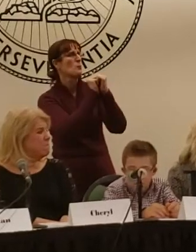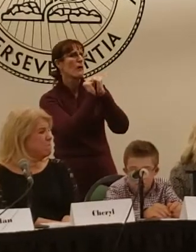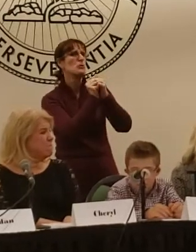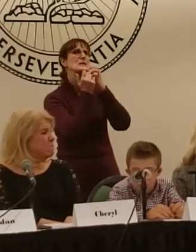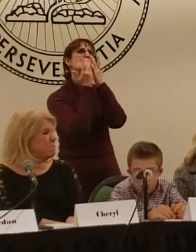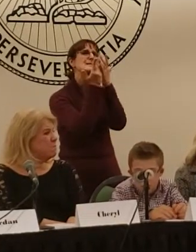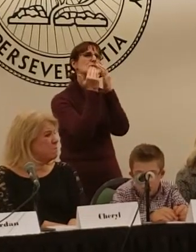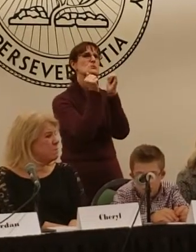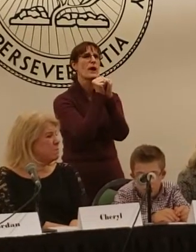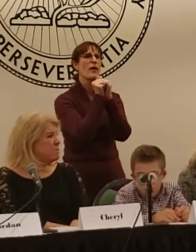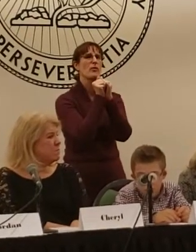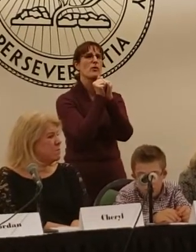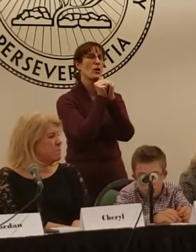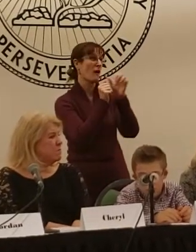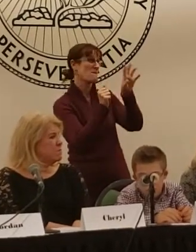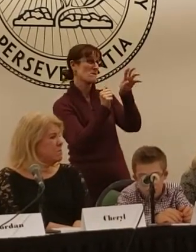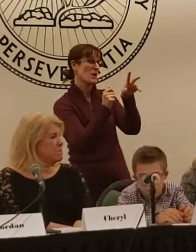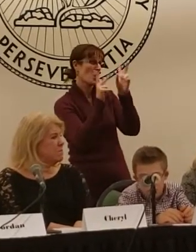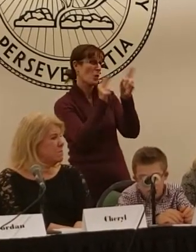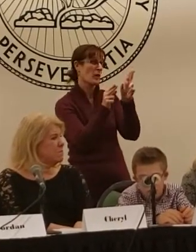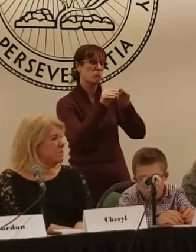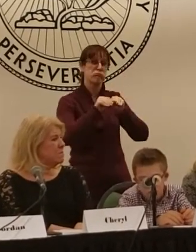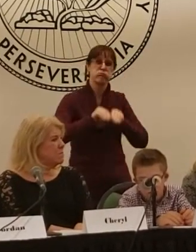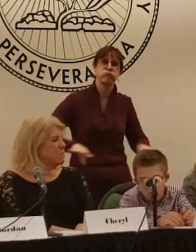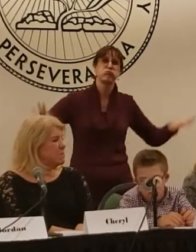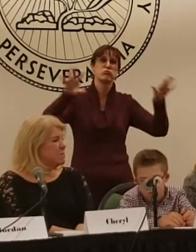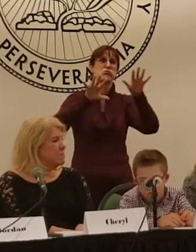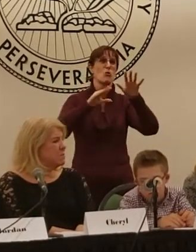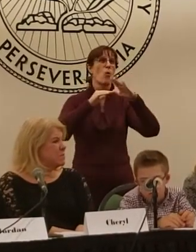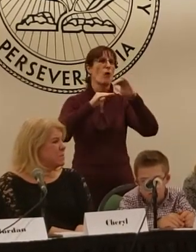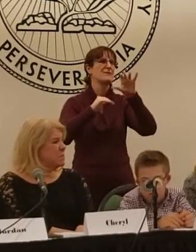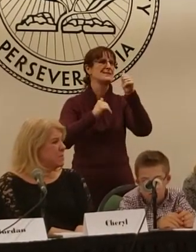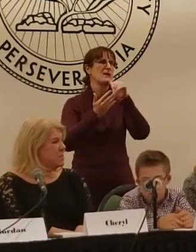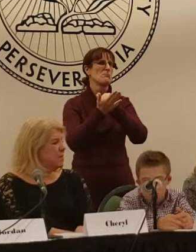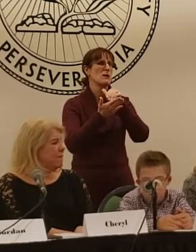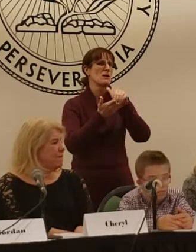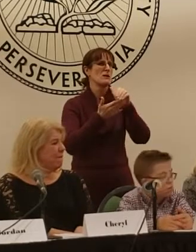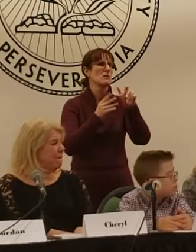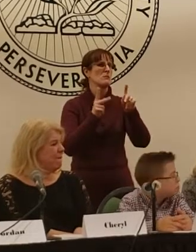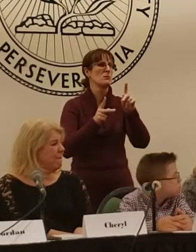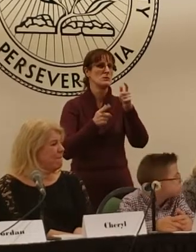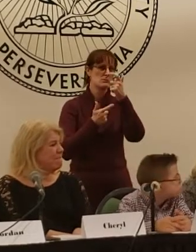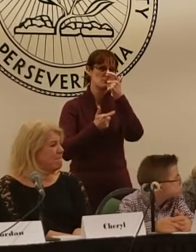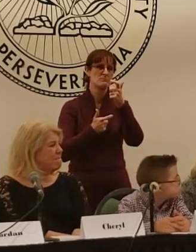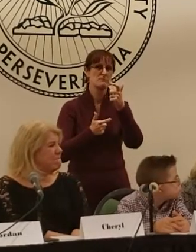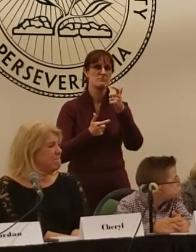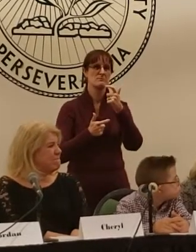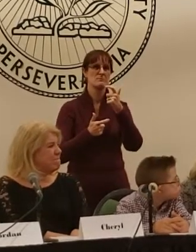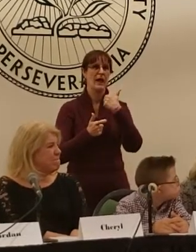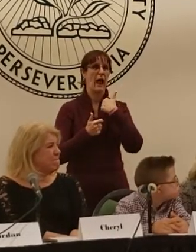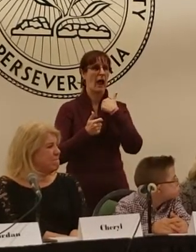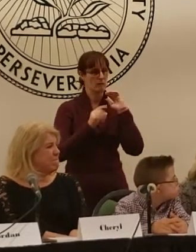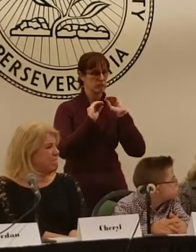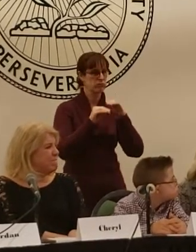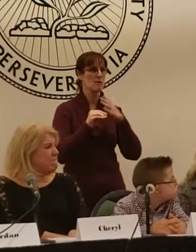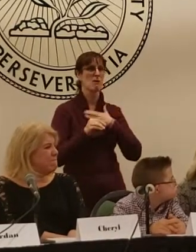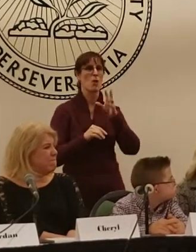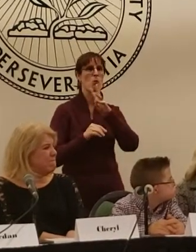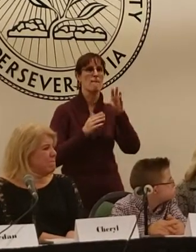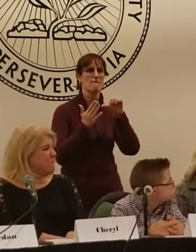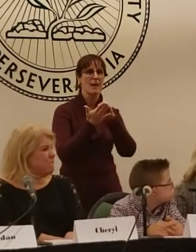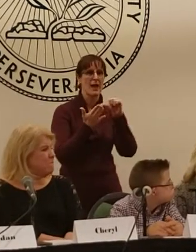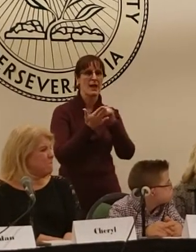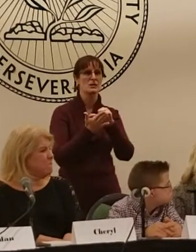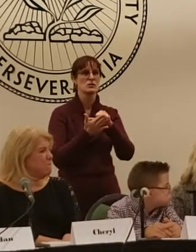it went viral. Over 10 million people have seen it. Wow. I personally took it on as sort of my web page, and I answered every single person, loved